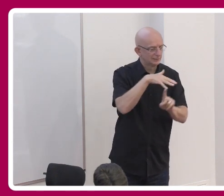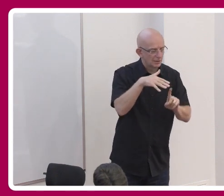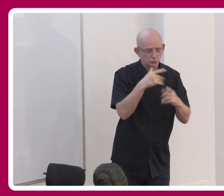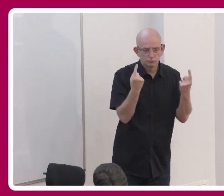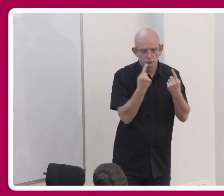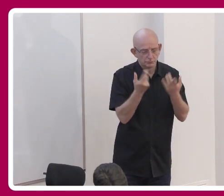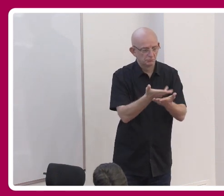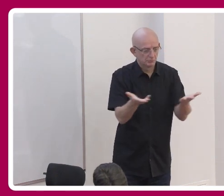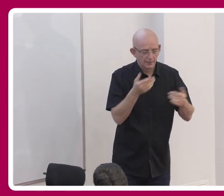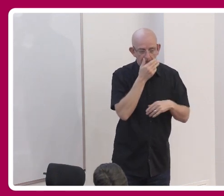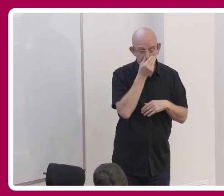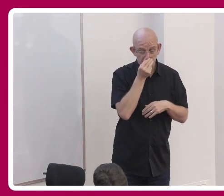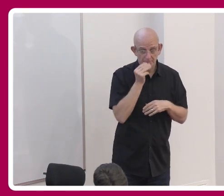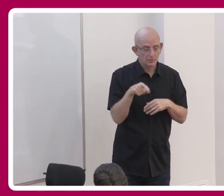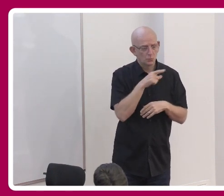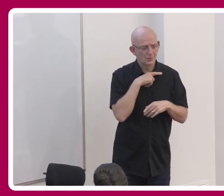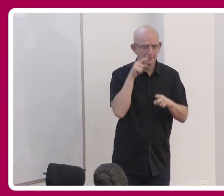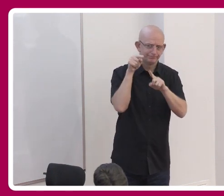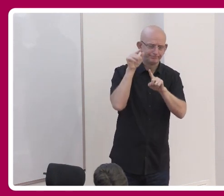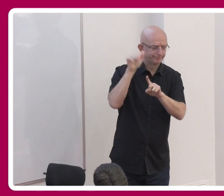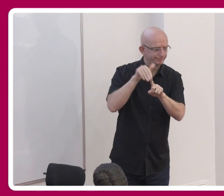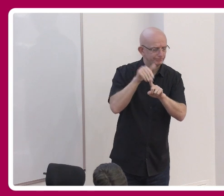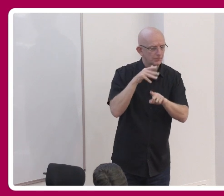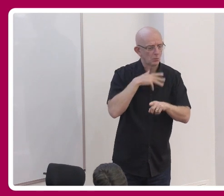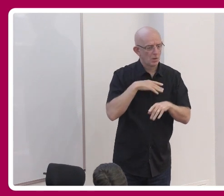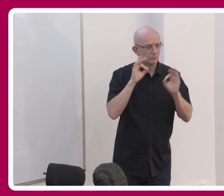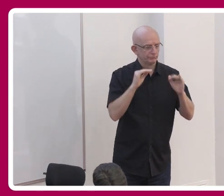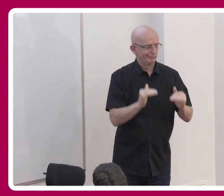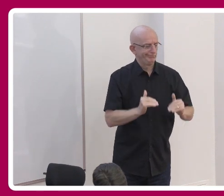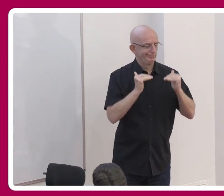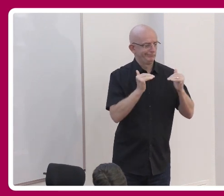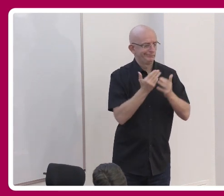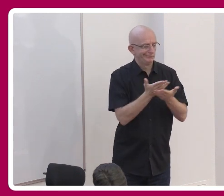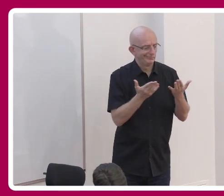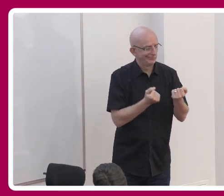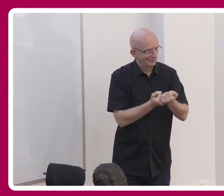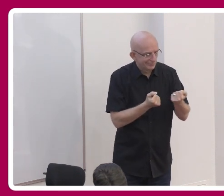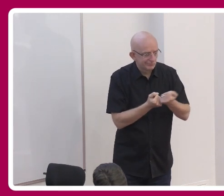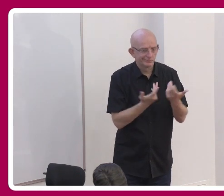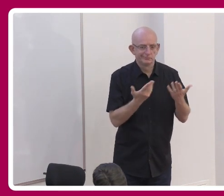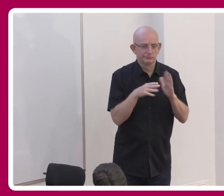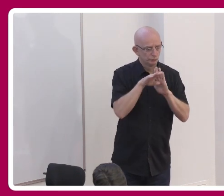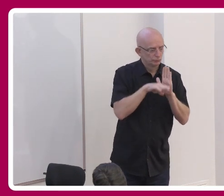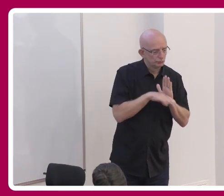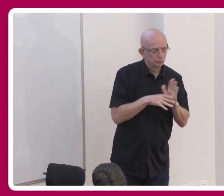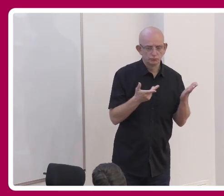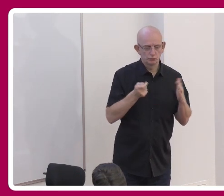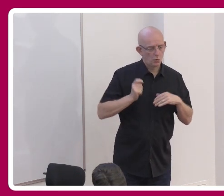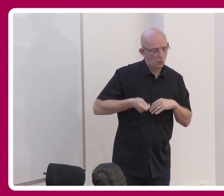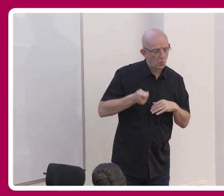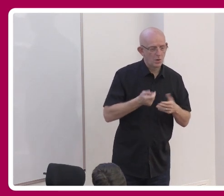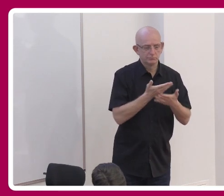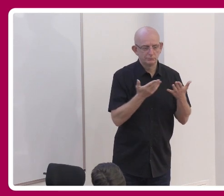the methodology. It's to investigate, to expose, with the goal of changing things.